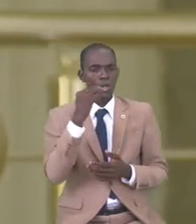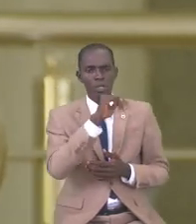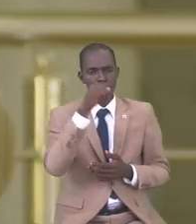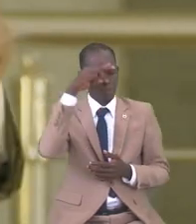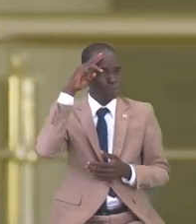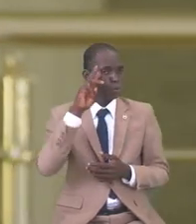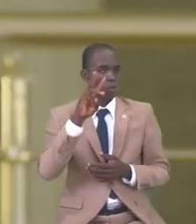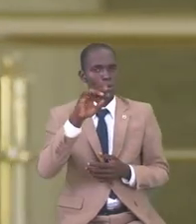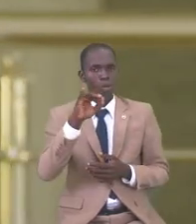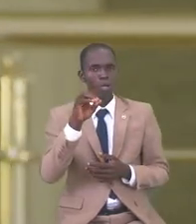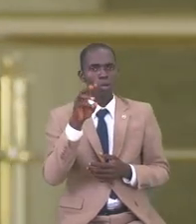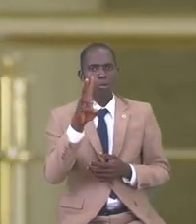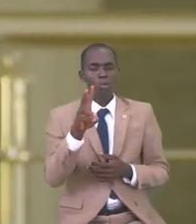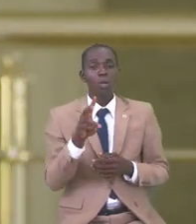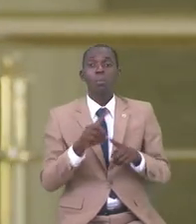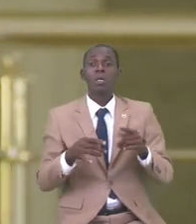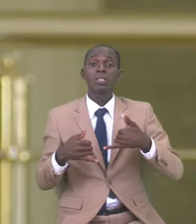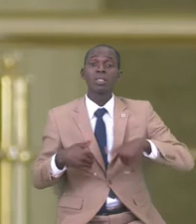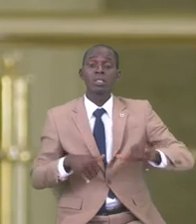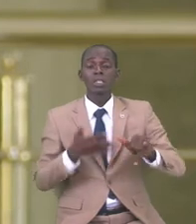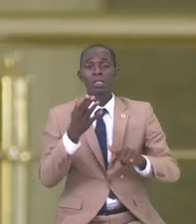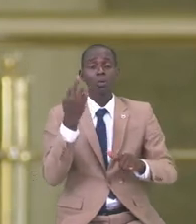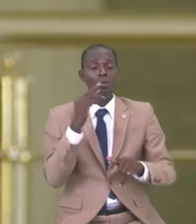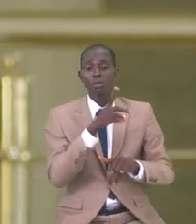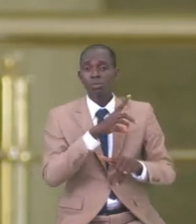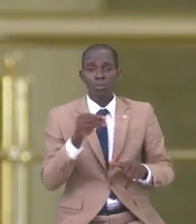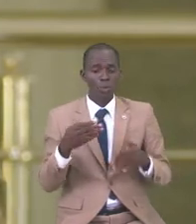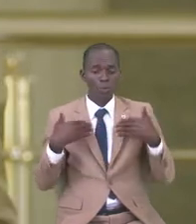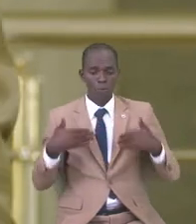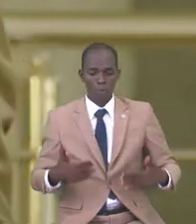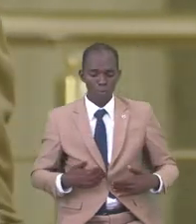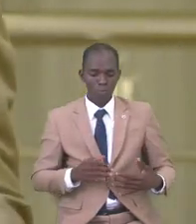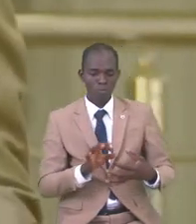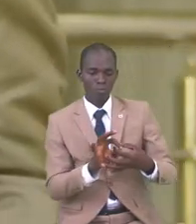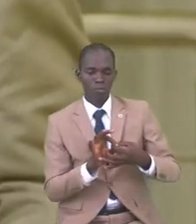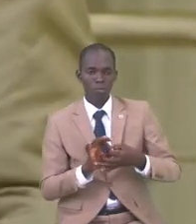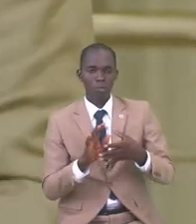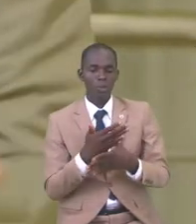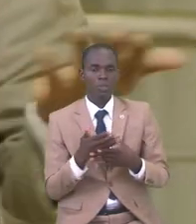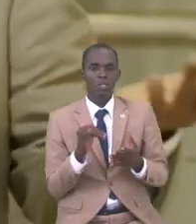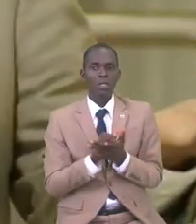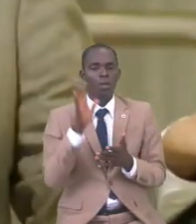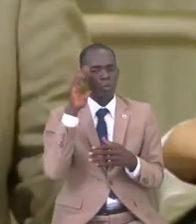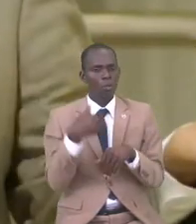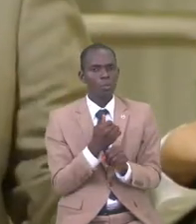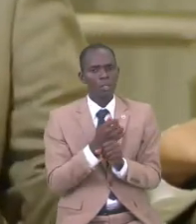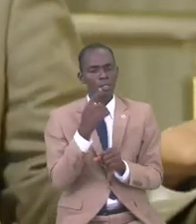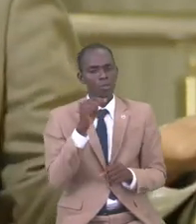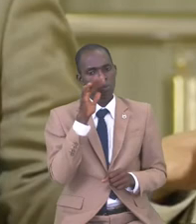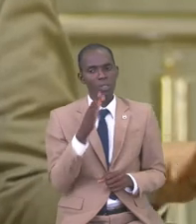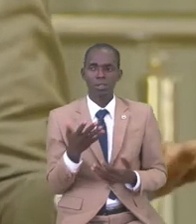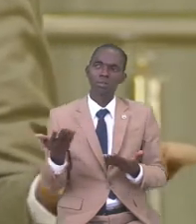there was no contact between them that would make the woman think, look at what you've